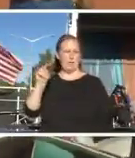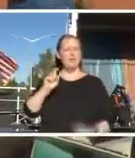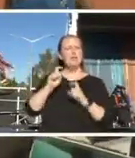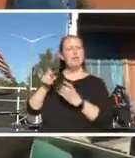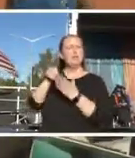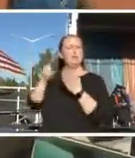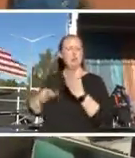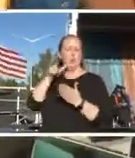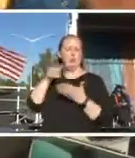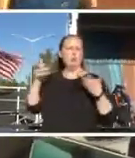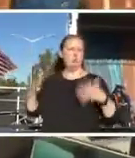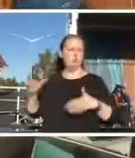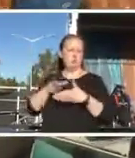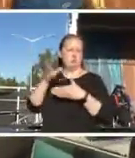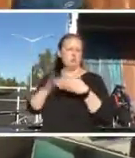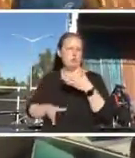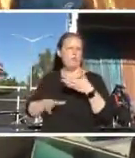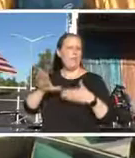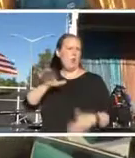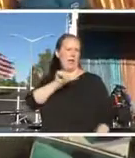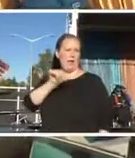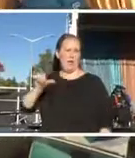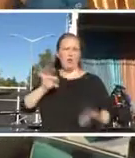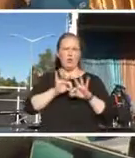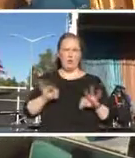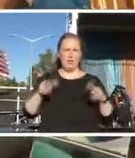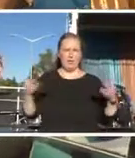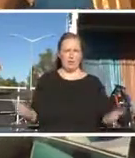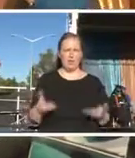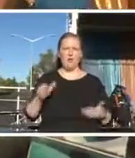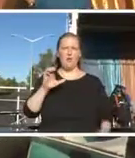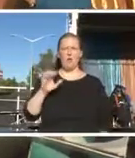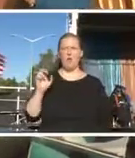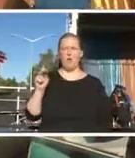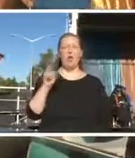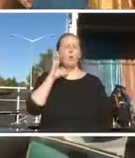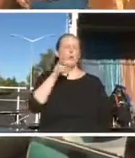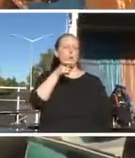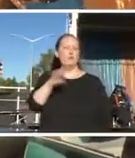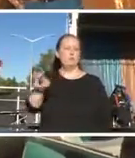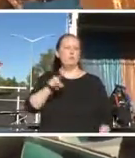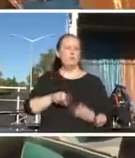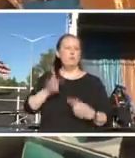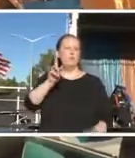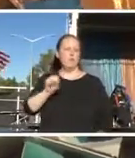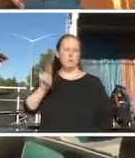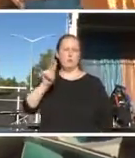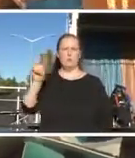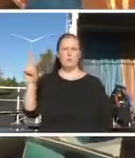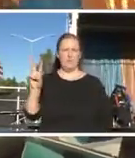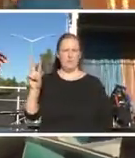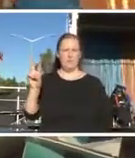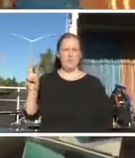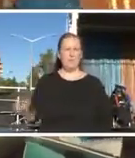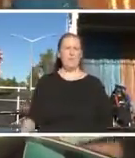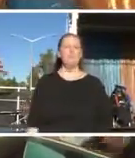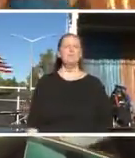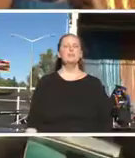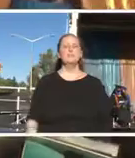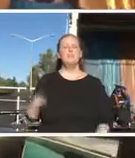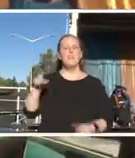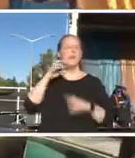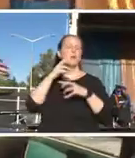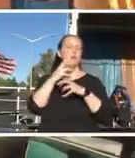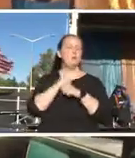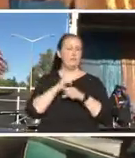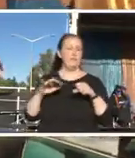has completed their associate's degree here at Clark and is transferring to Washington State University. They will